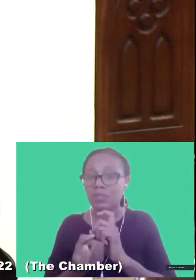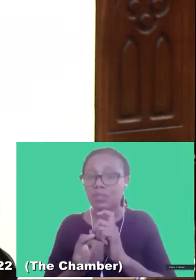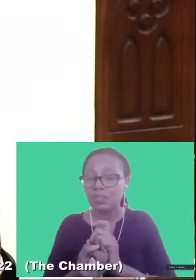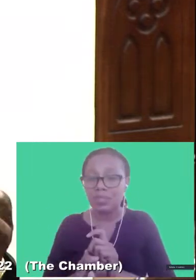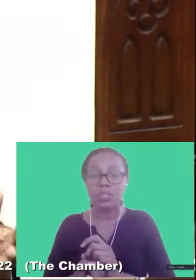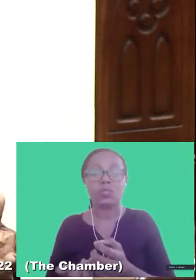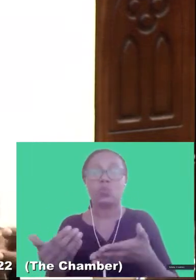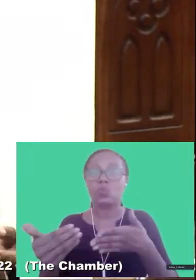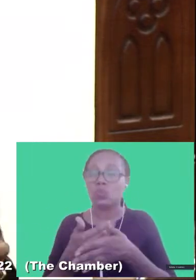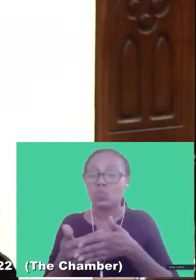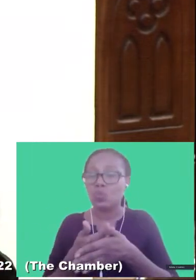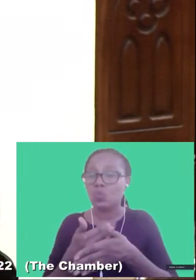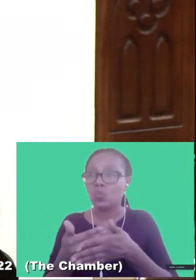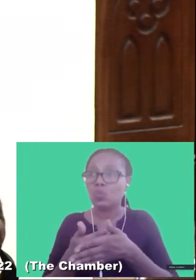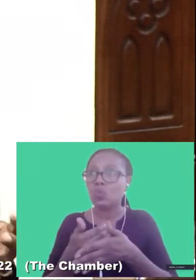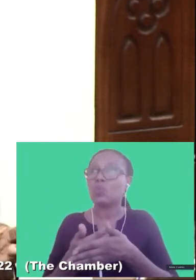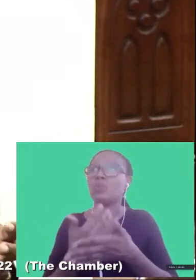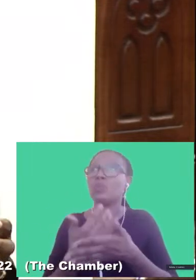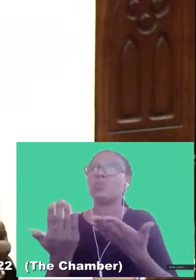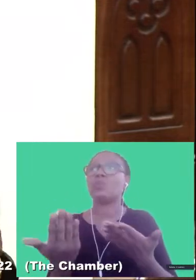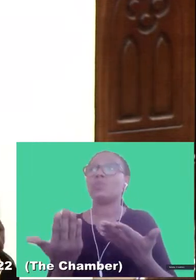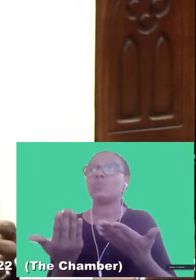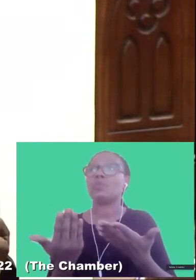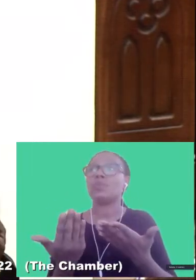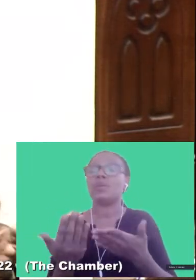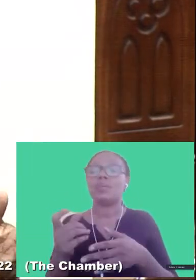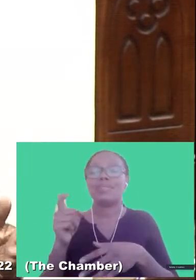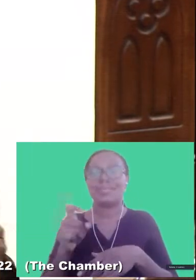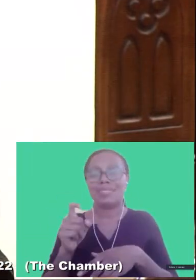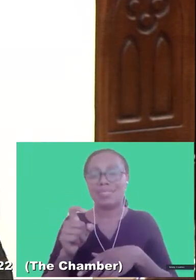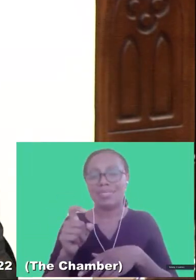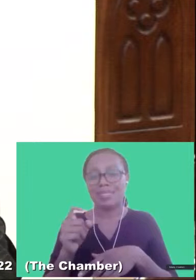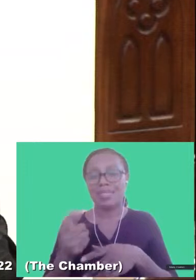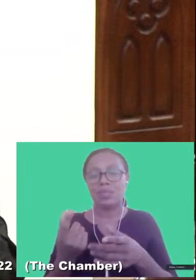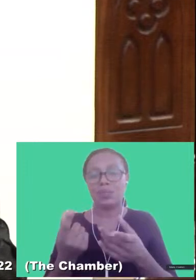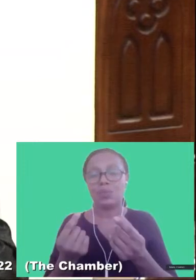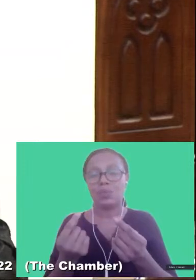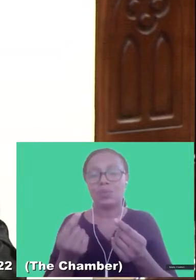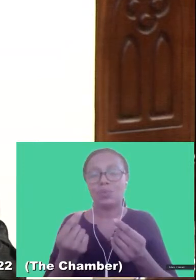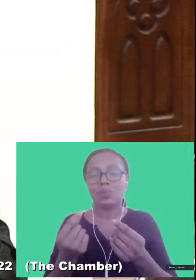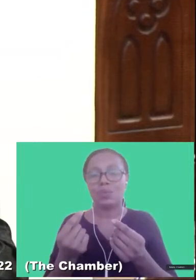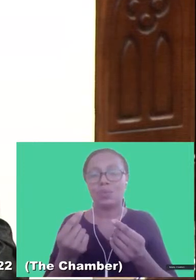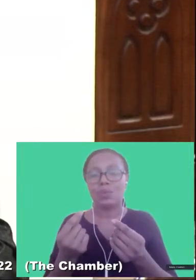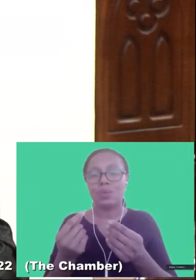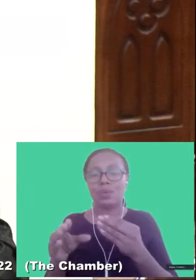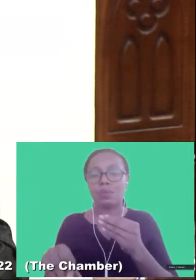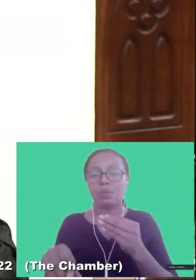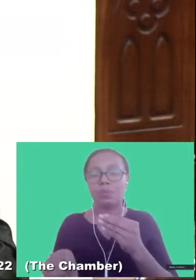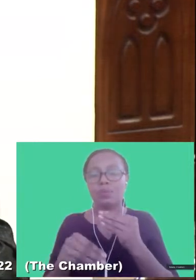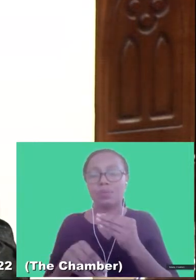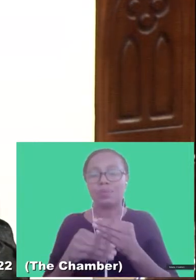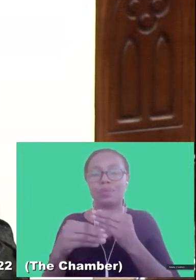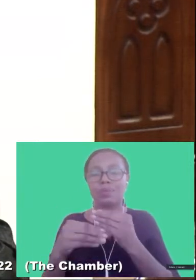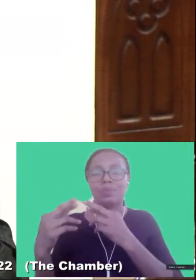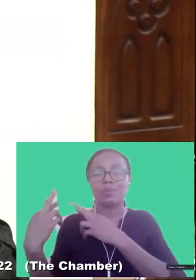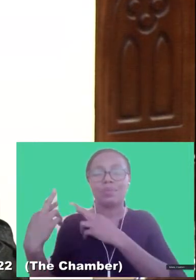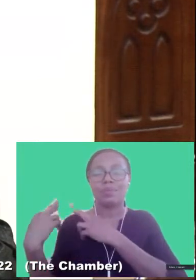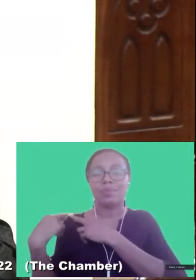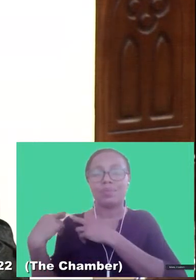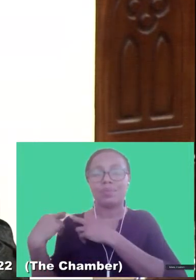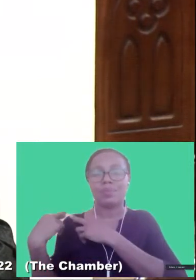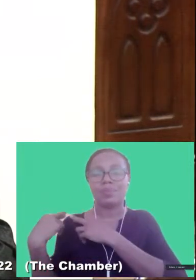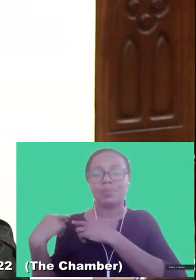additional responsibilities that we have to take on in order to help to pull people up by